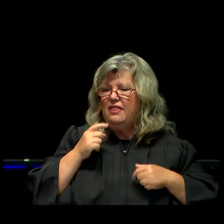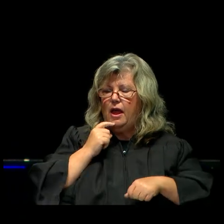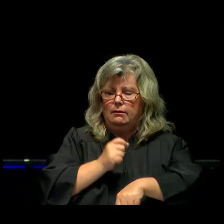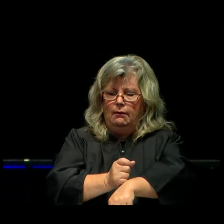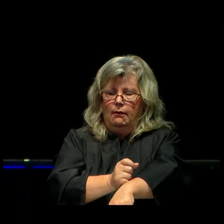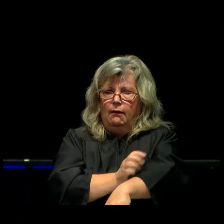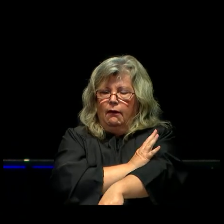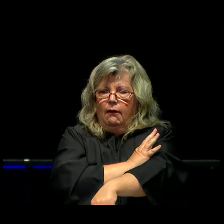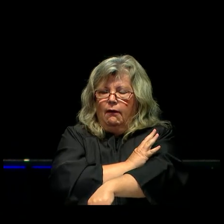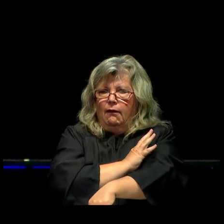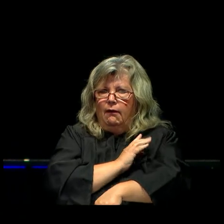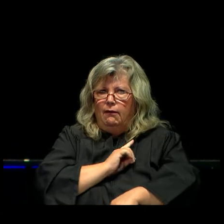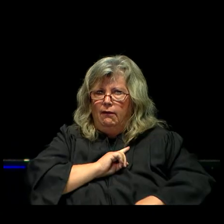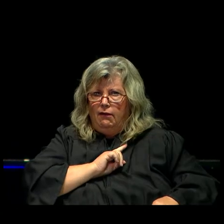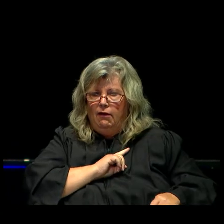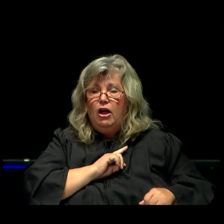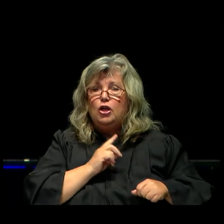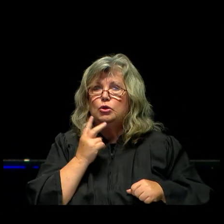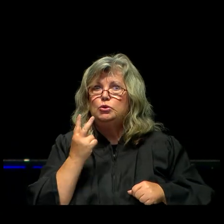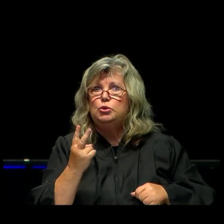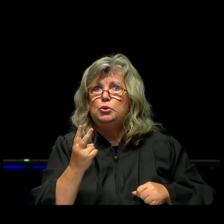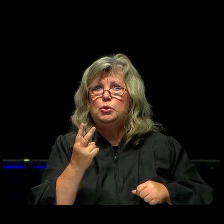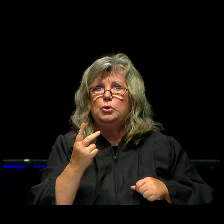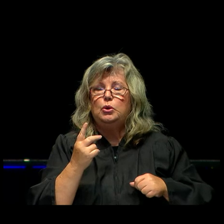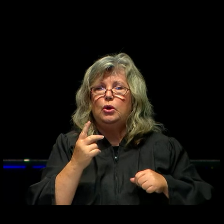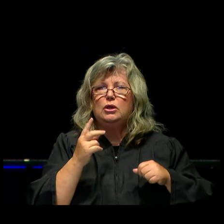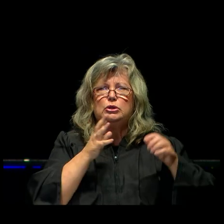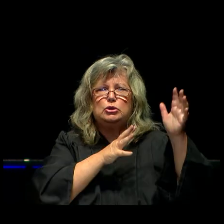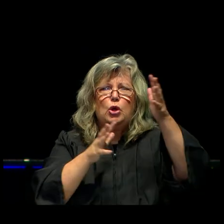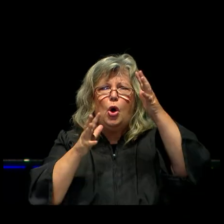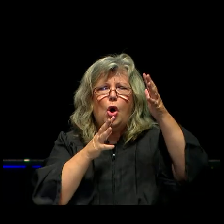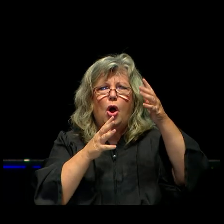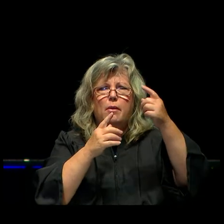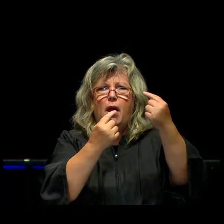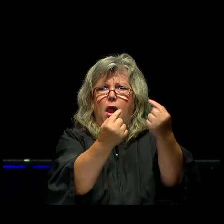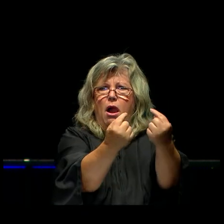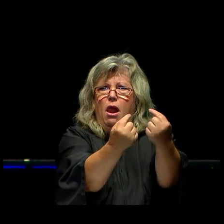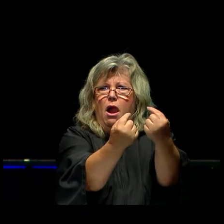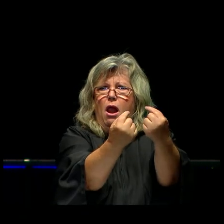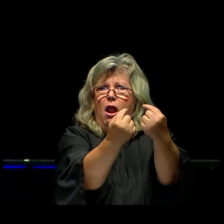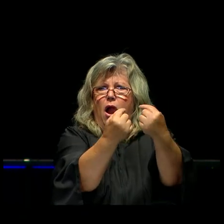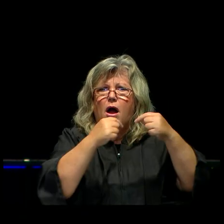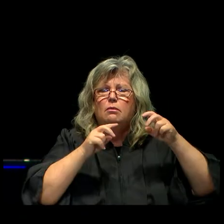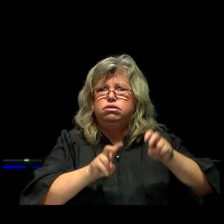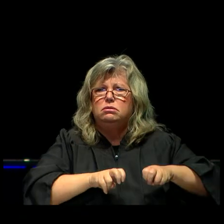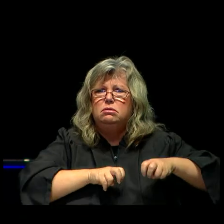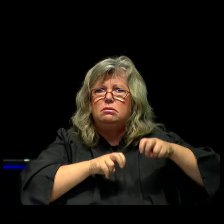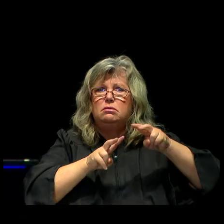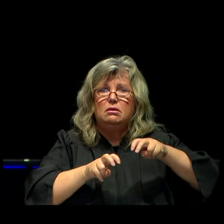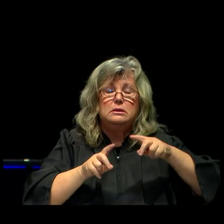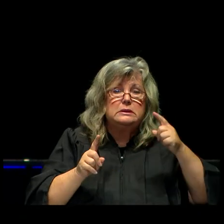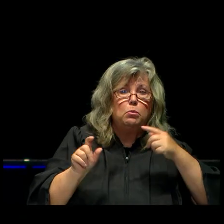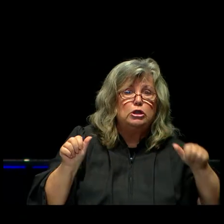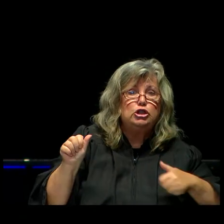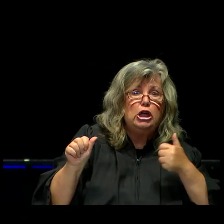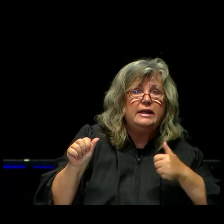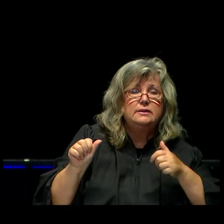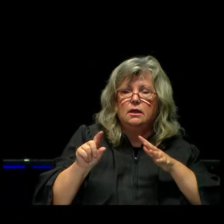that imagery. You have these two riders coming out of a storm. You know, are they being chased? Are they